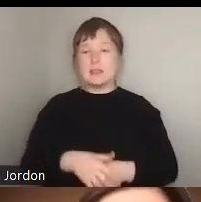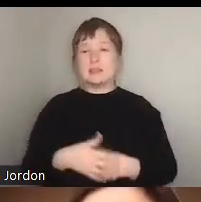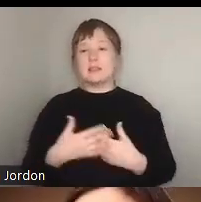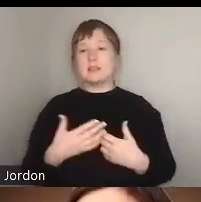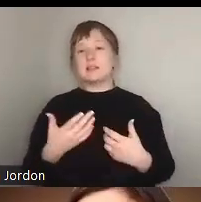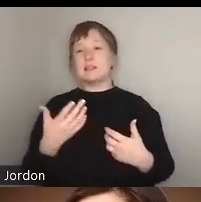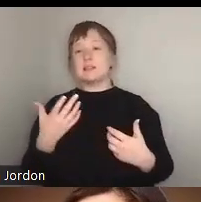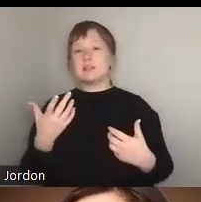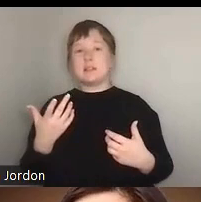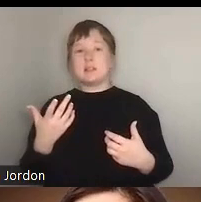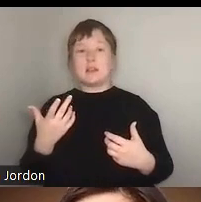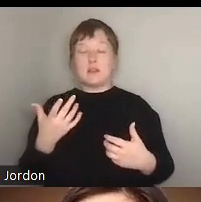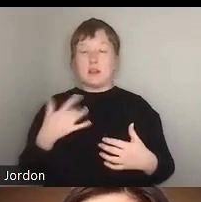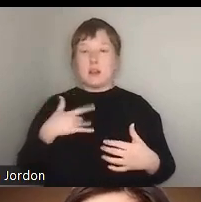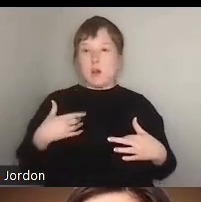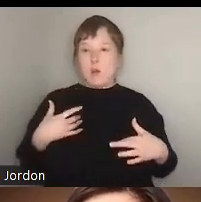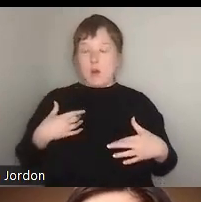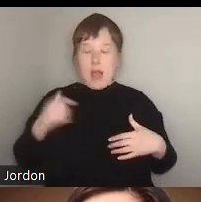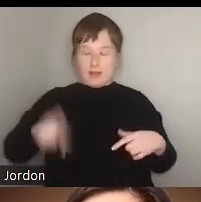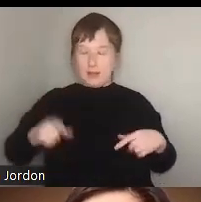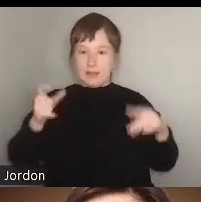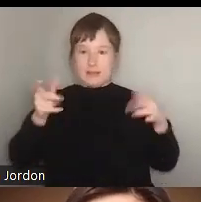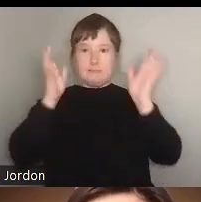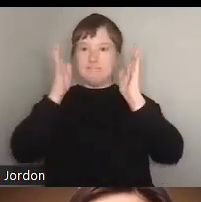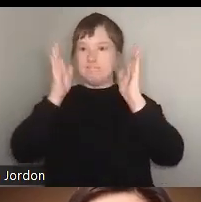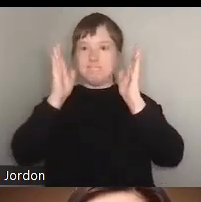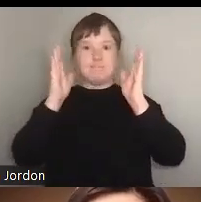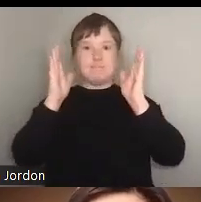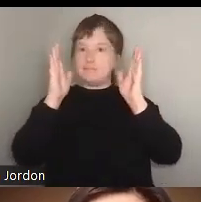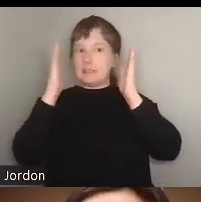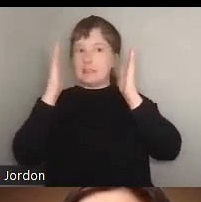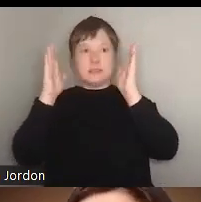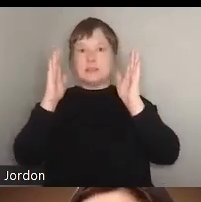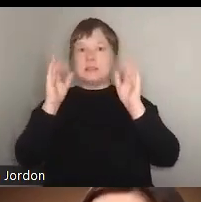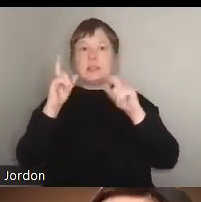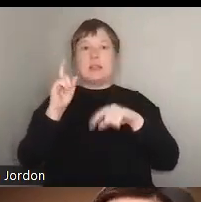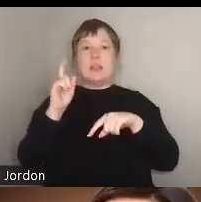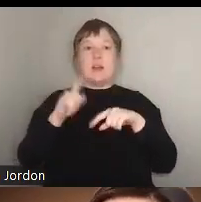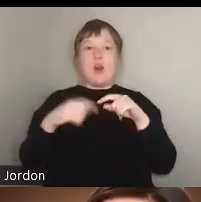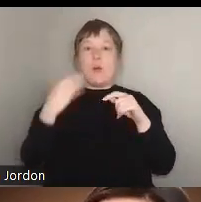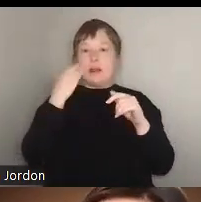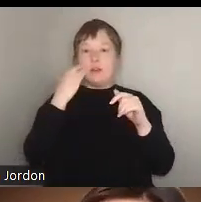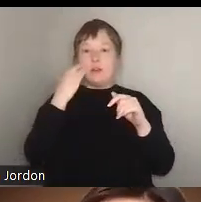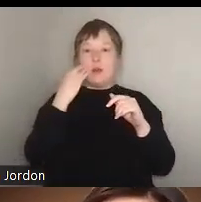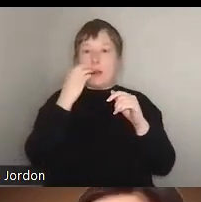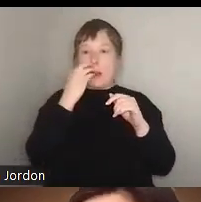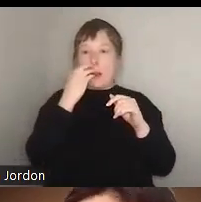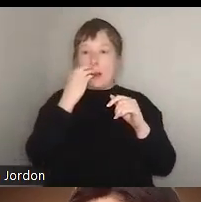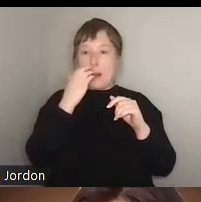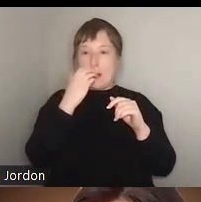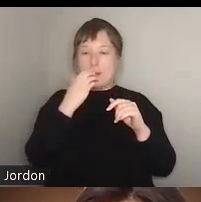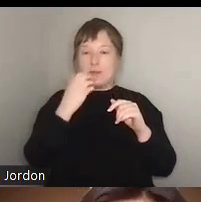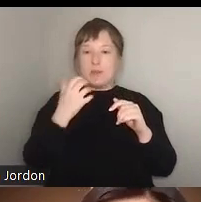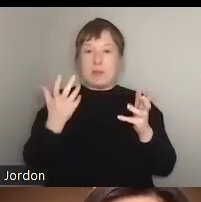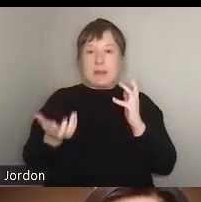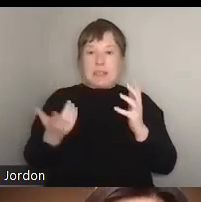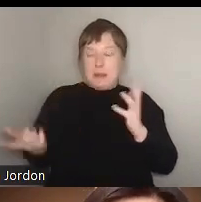be because of hypervigilance. They might be having difficulty sleeping because they are always feeling on edge because something might